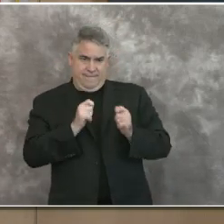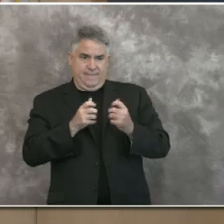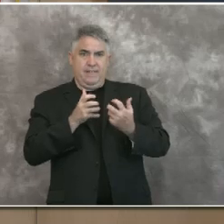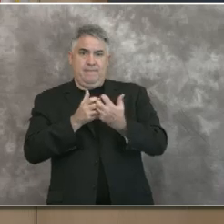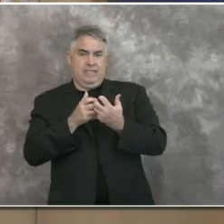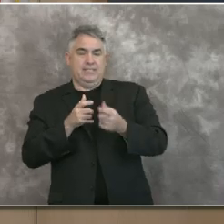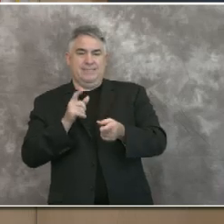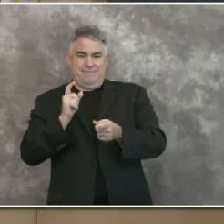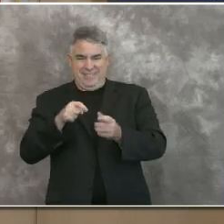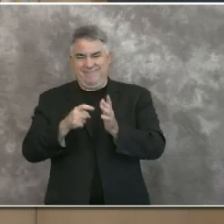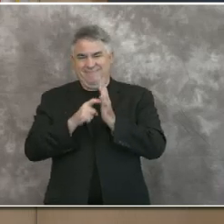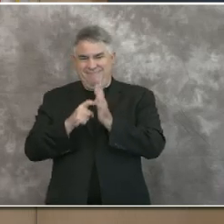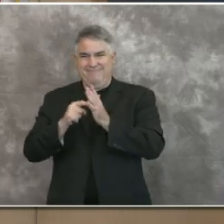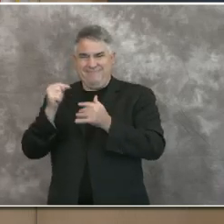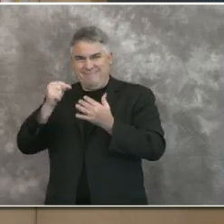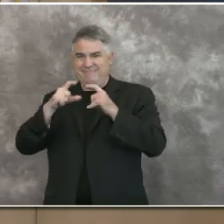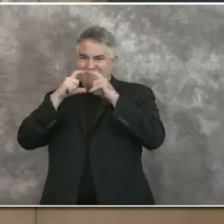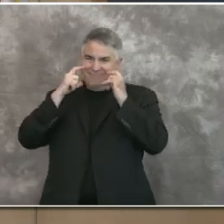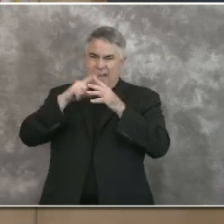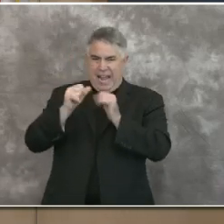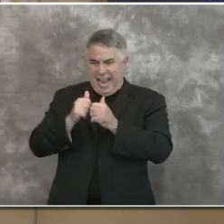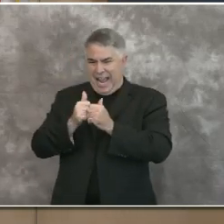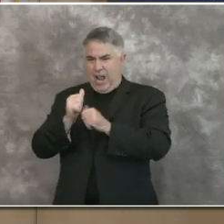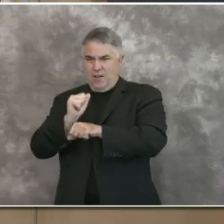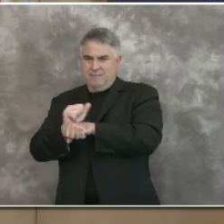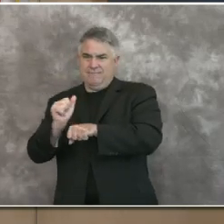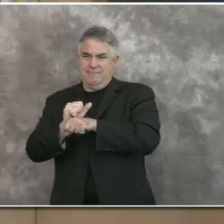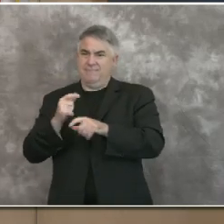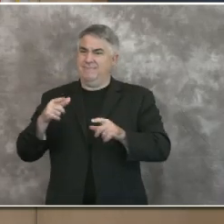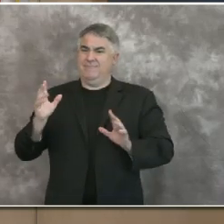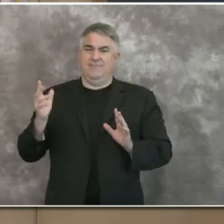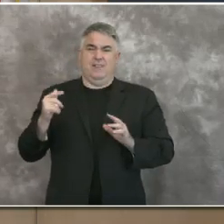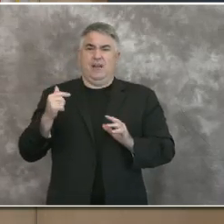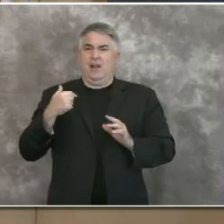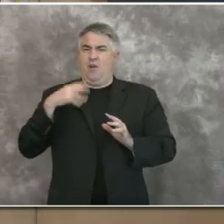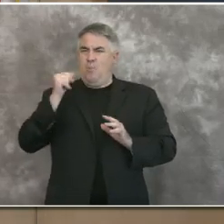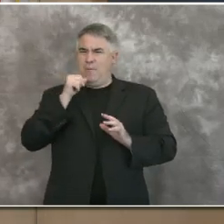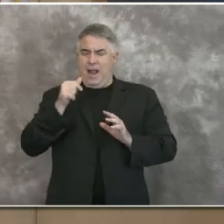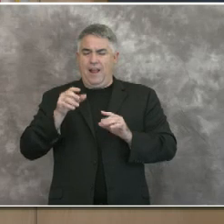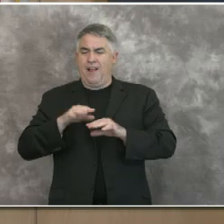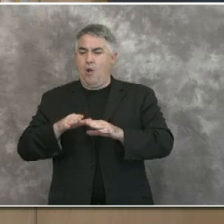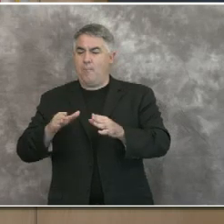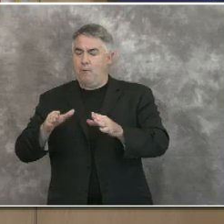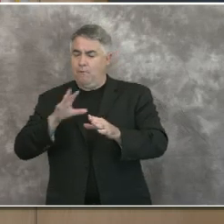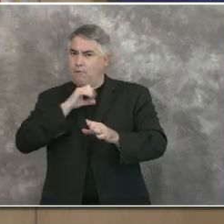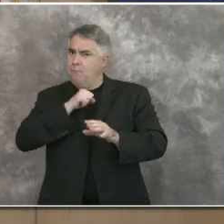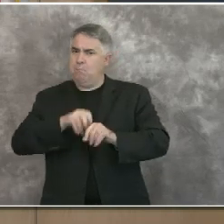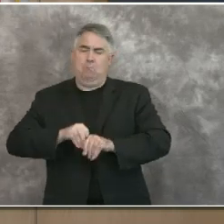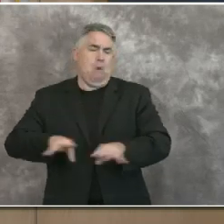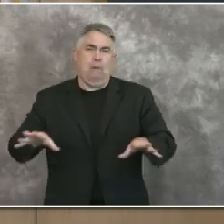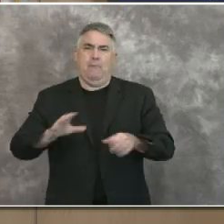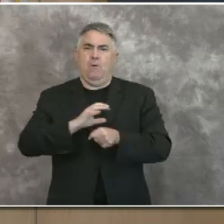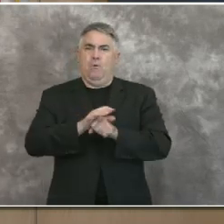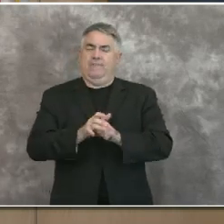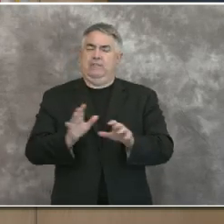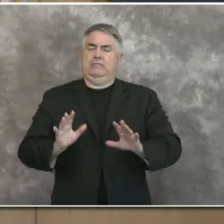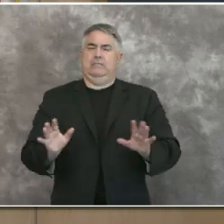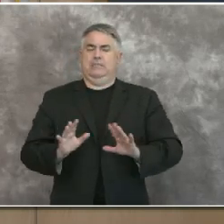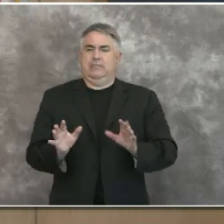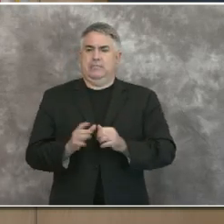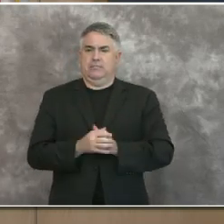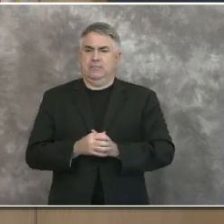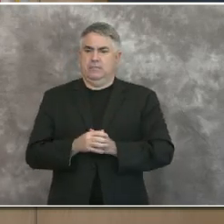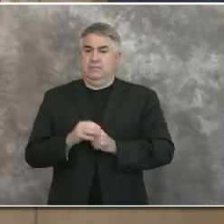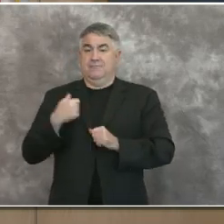move out of this. We move out of this in the hopes of not triggering mass outbreaks and spreads by continuing the four corners of what we've talked